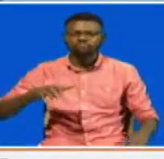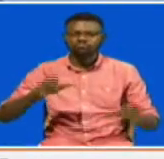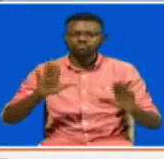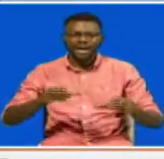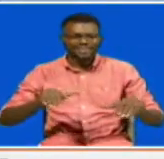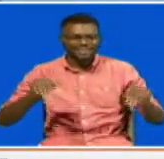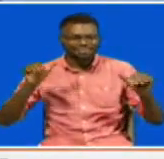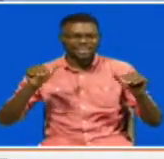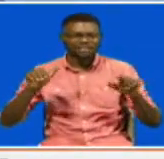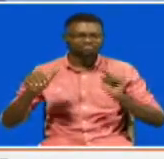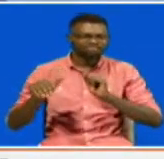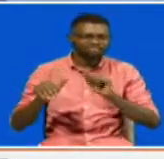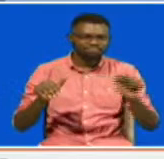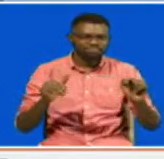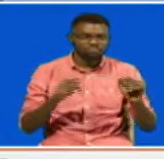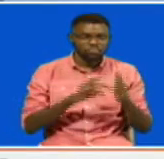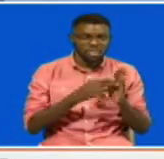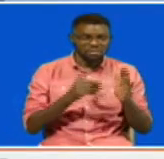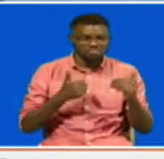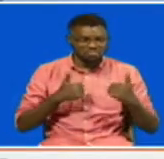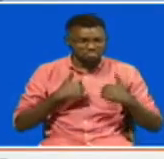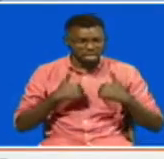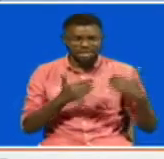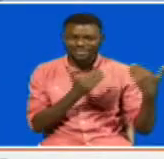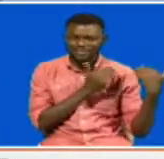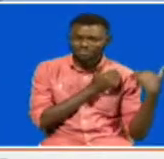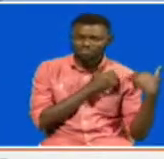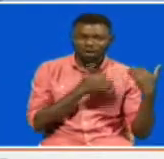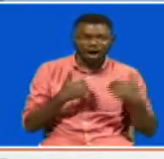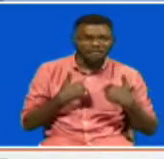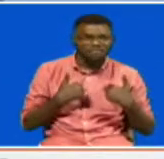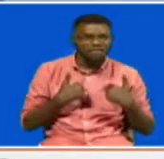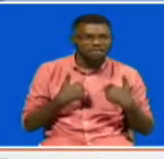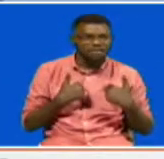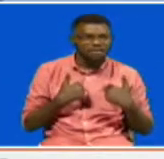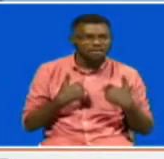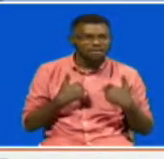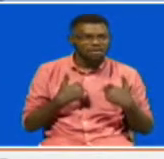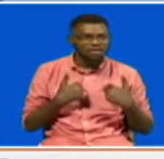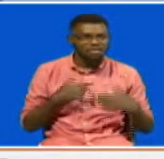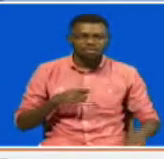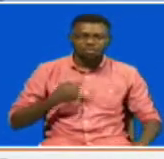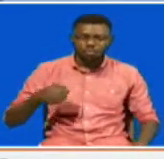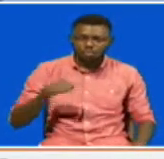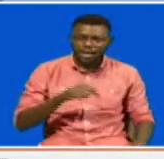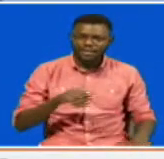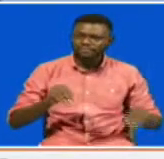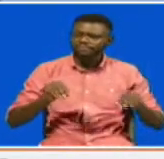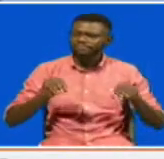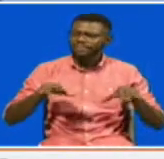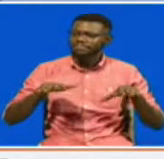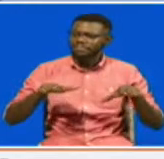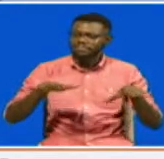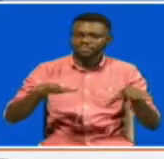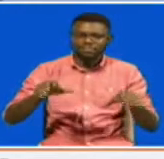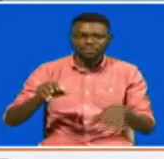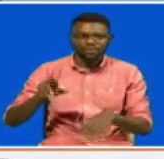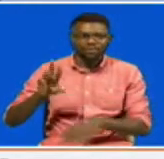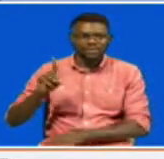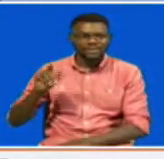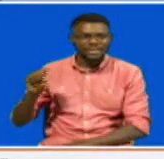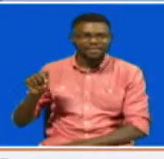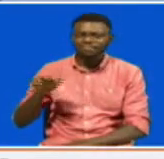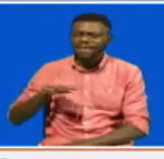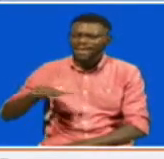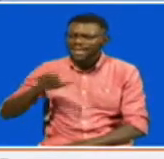assemblies. So I have a duty to partake to make sure that we entrench UDA not only in the remote areas of